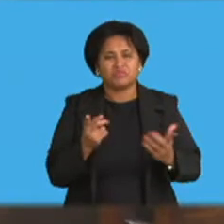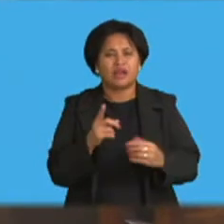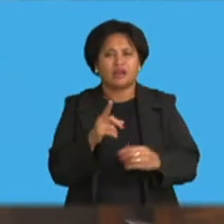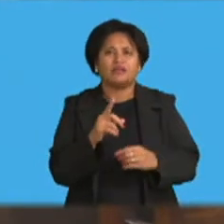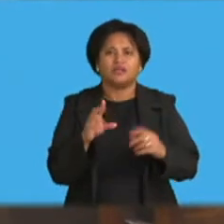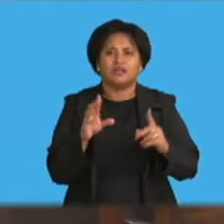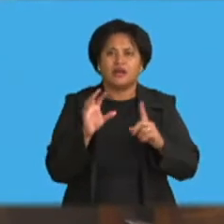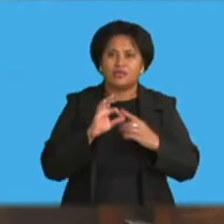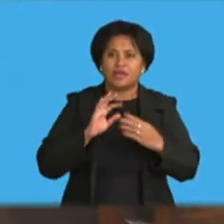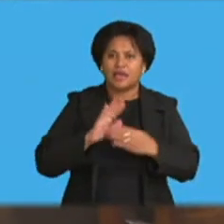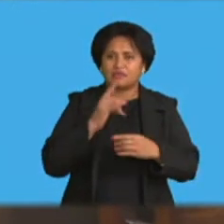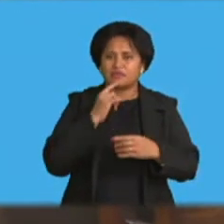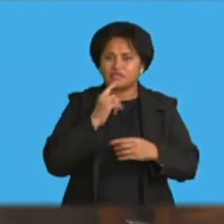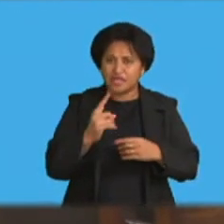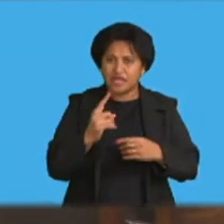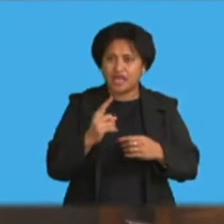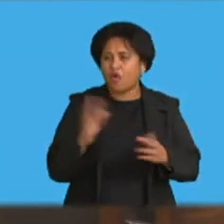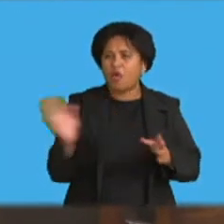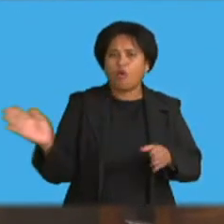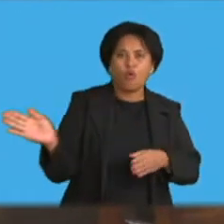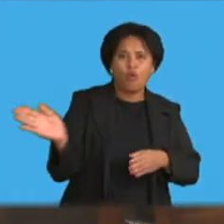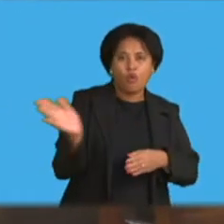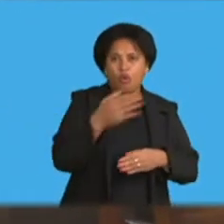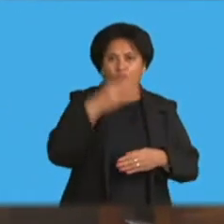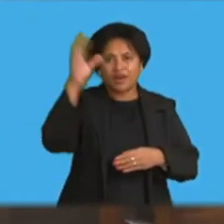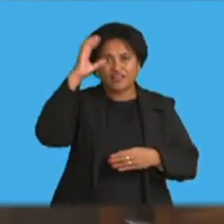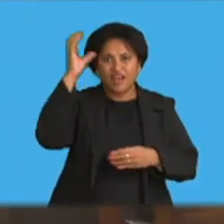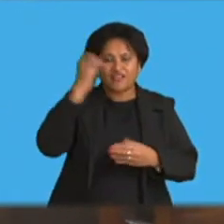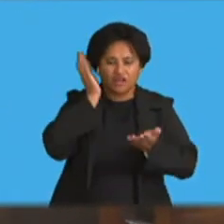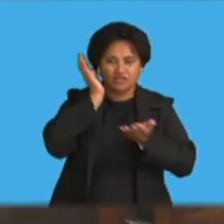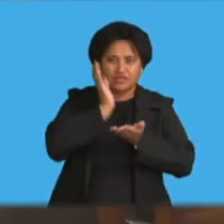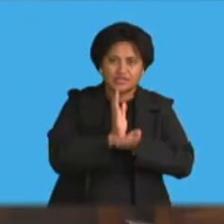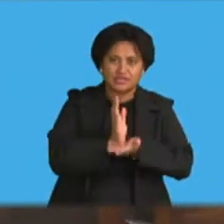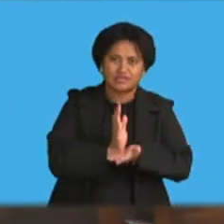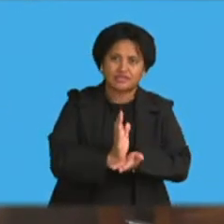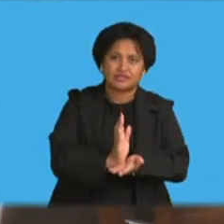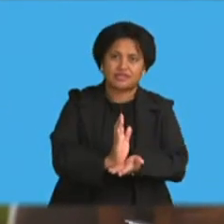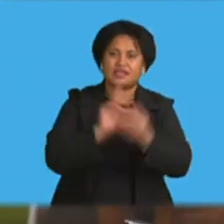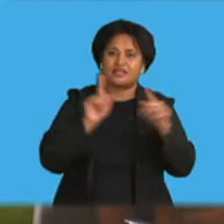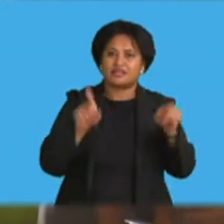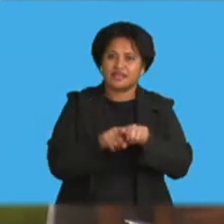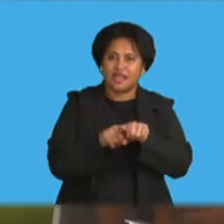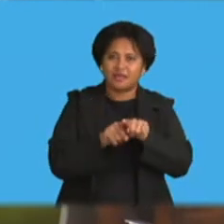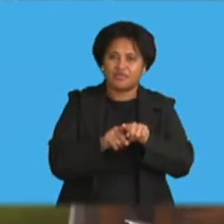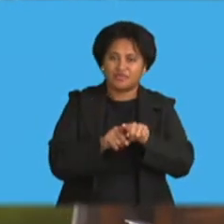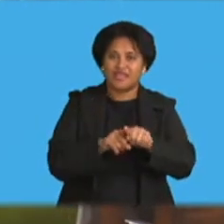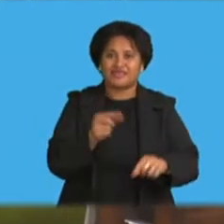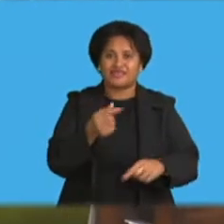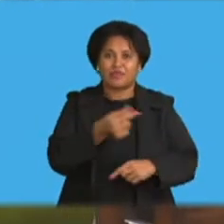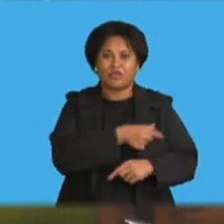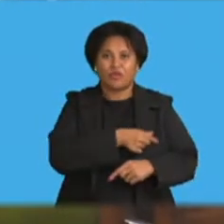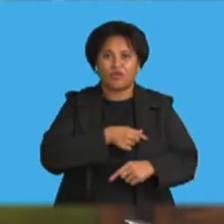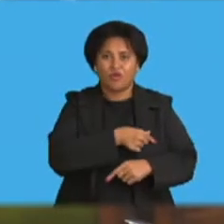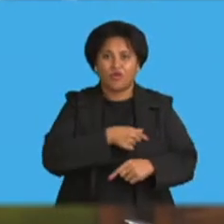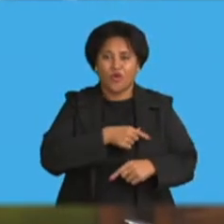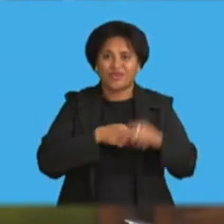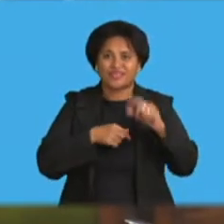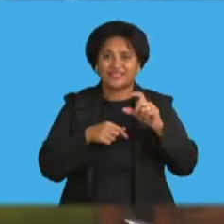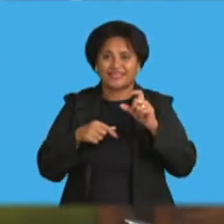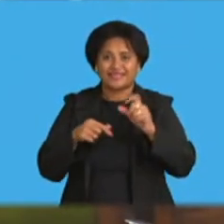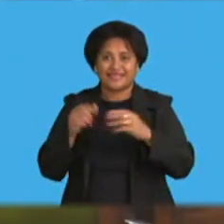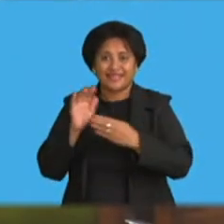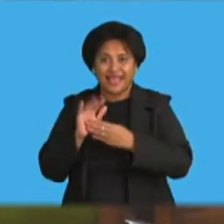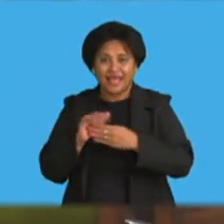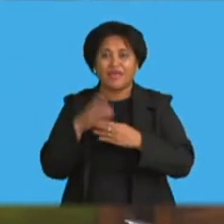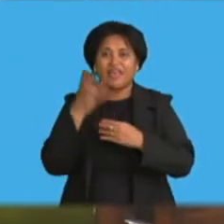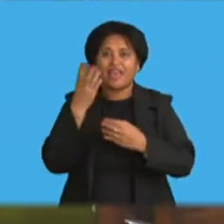all nations are in the same canoe together. As such, it is fitting that the logo of Fiji CCEM, which is designed by a Fijian student, featured a